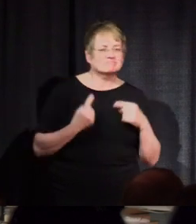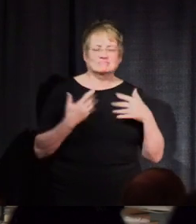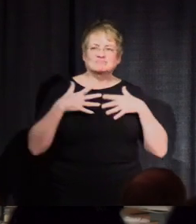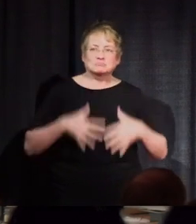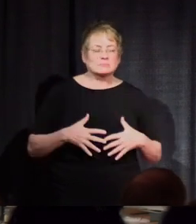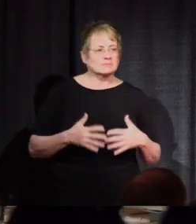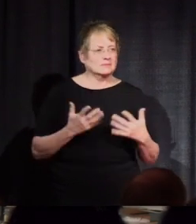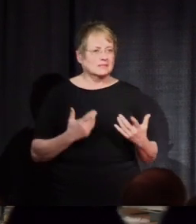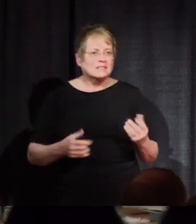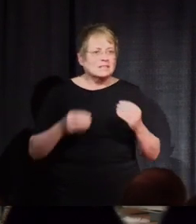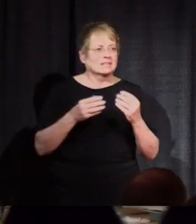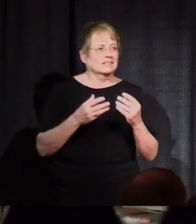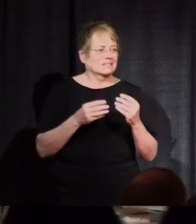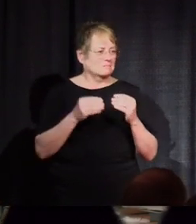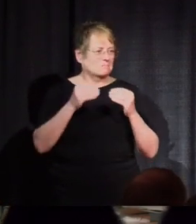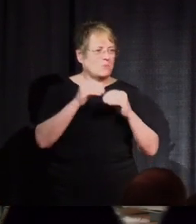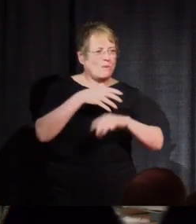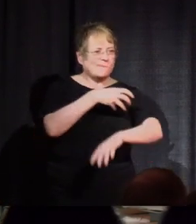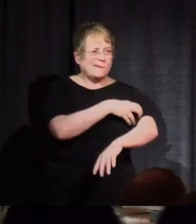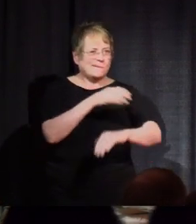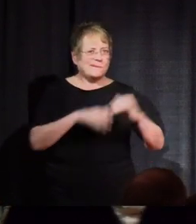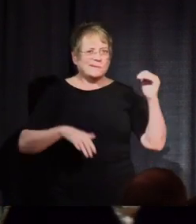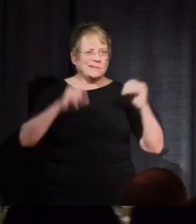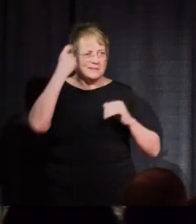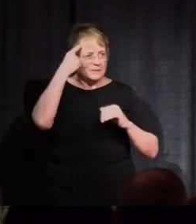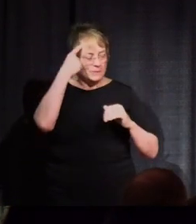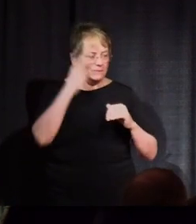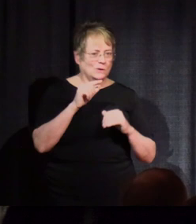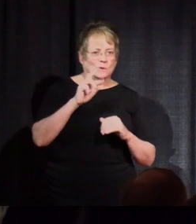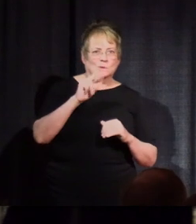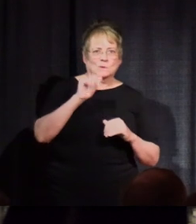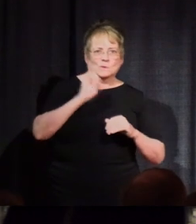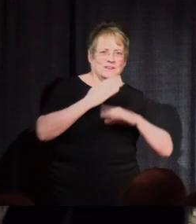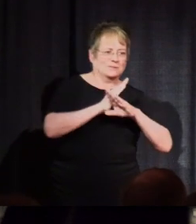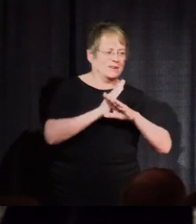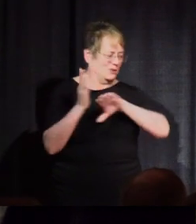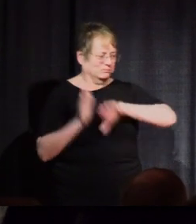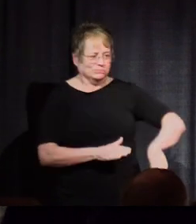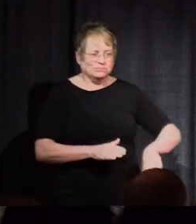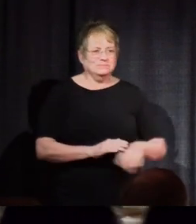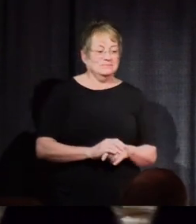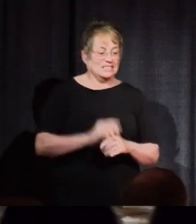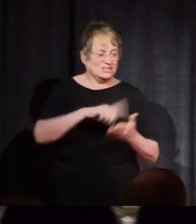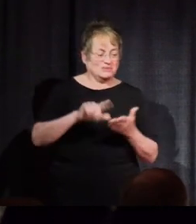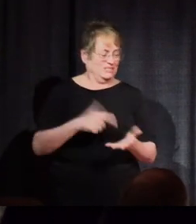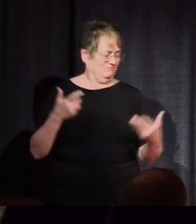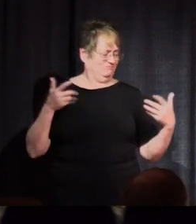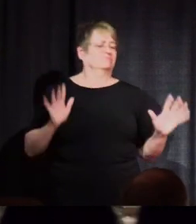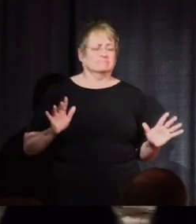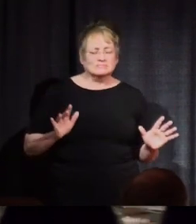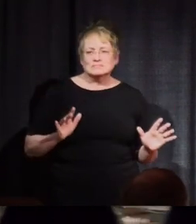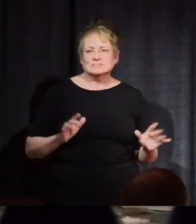it's more powerful than governments in breaking down racial barriers it laughs in the face of all types of discrimination